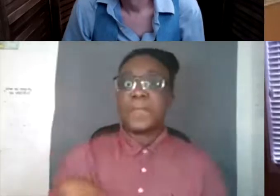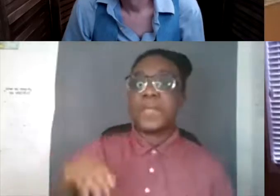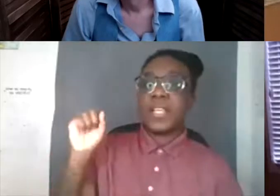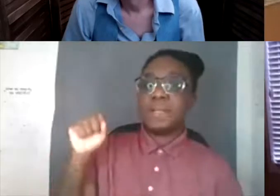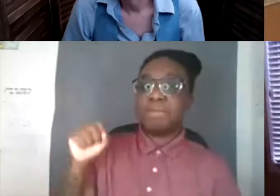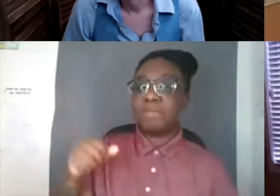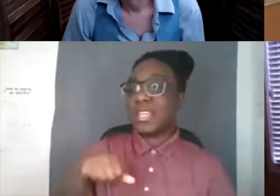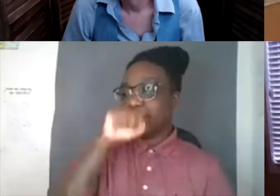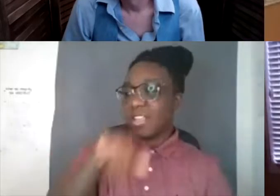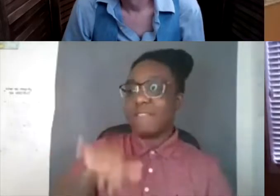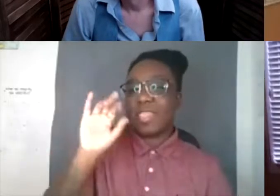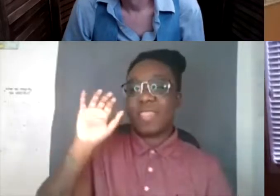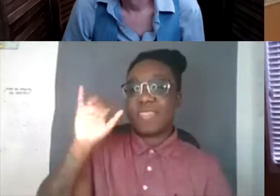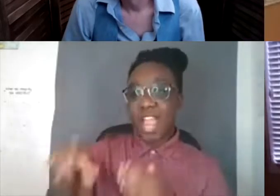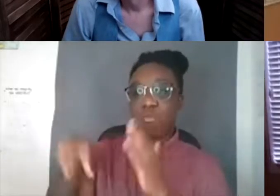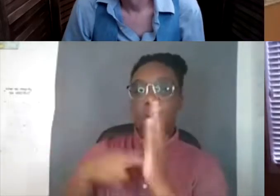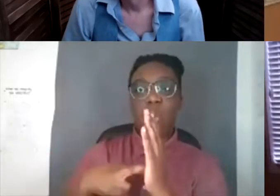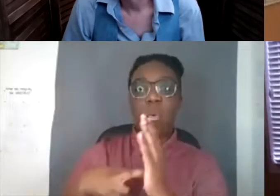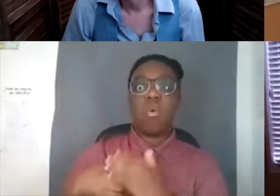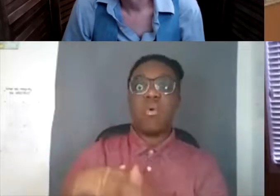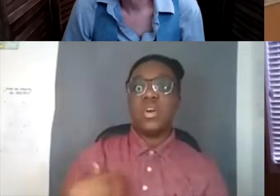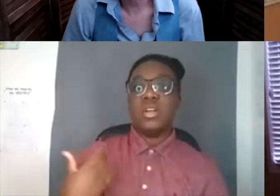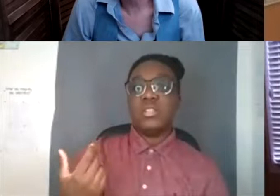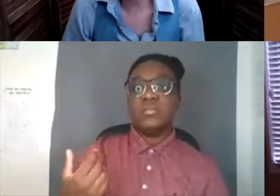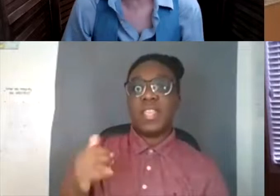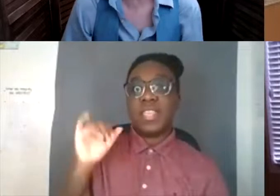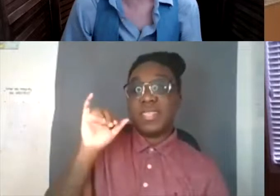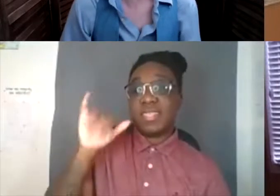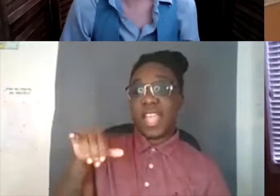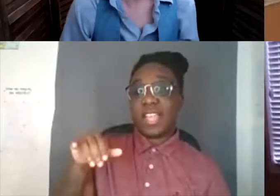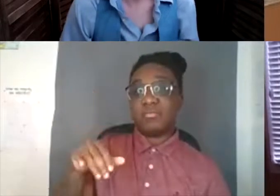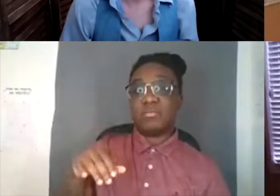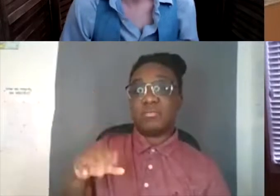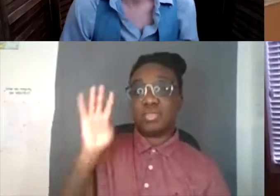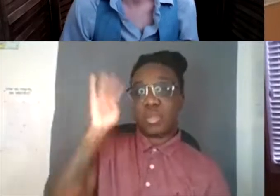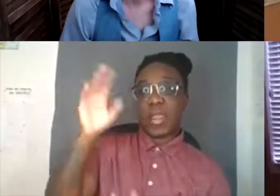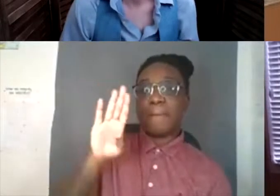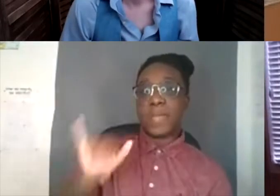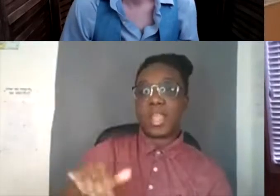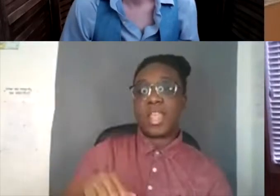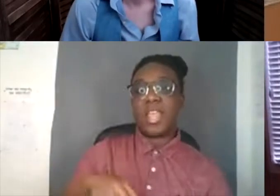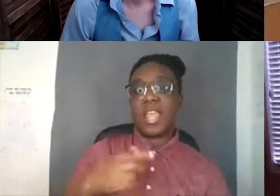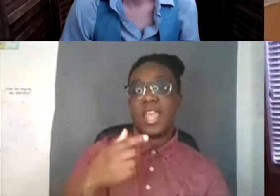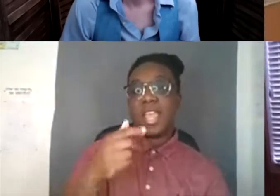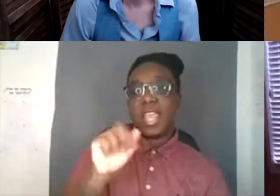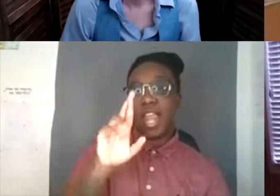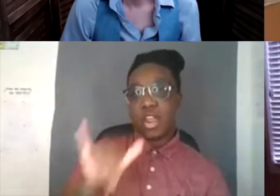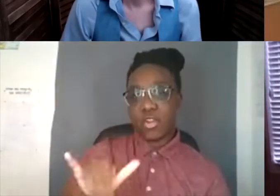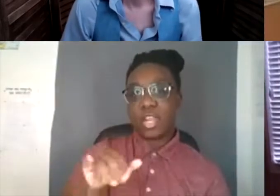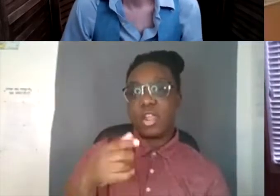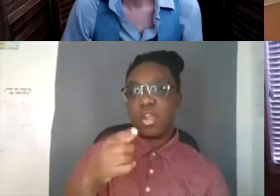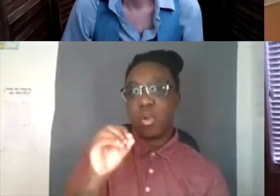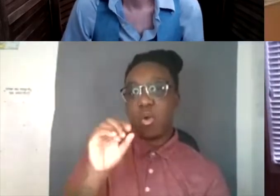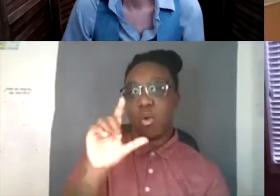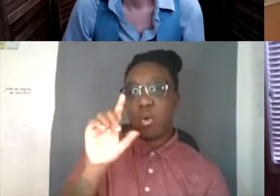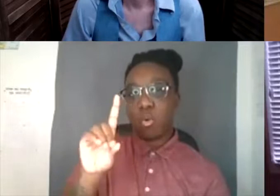I loved it so much. And that was Gary Goldberg's creation. And it was such a different role for you. And he was creating something out